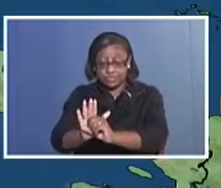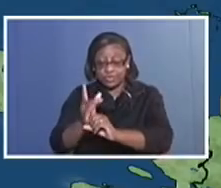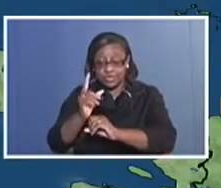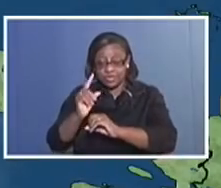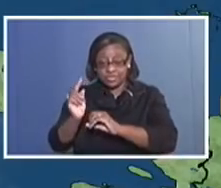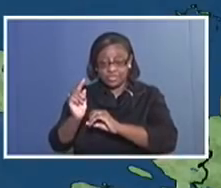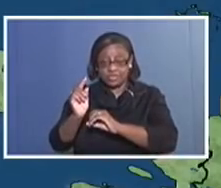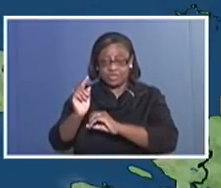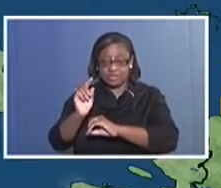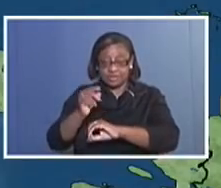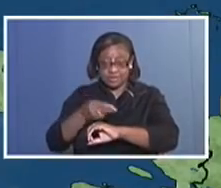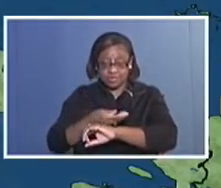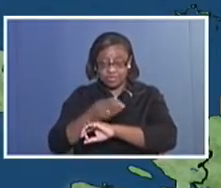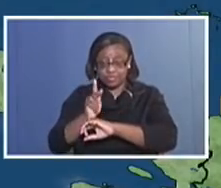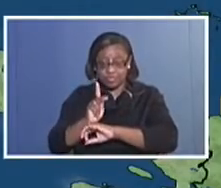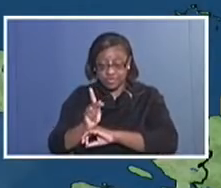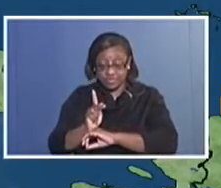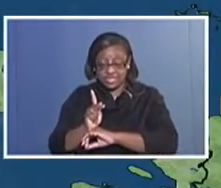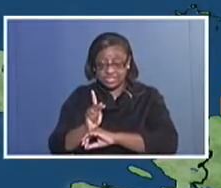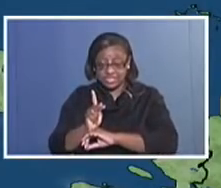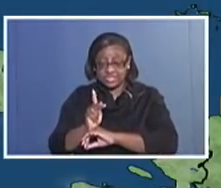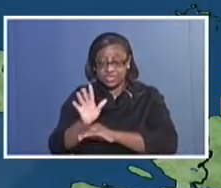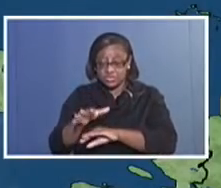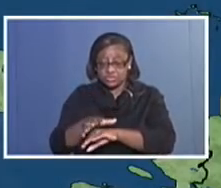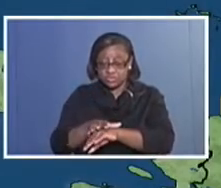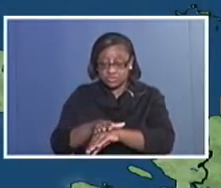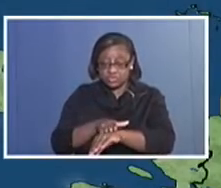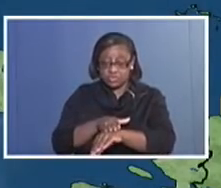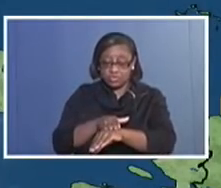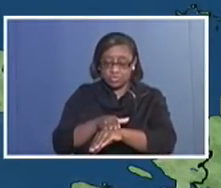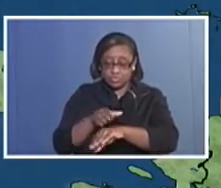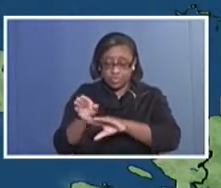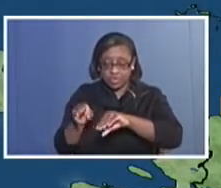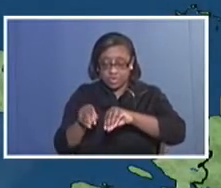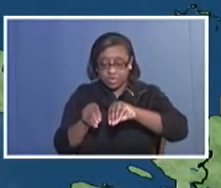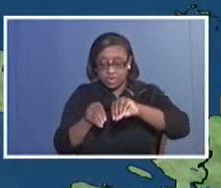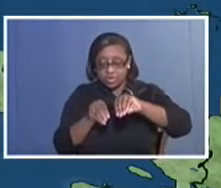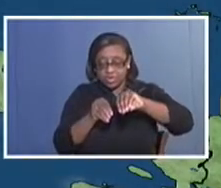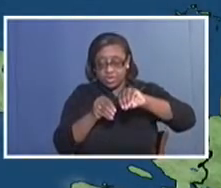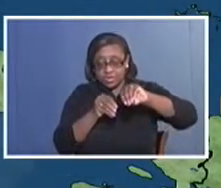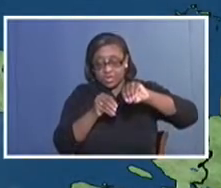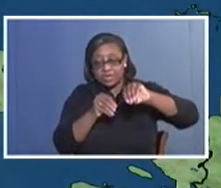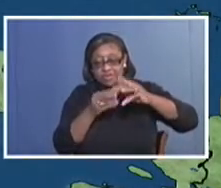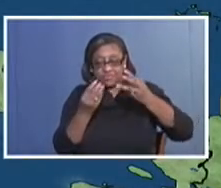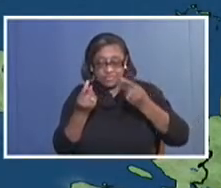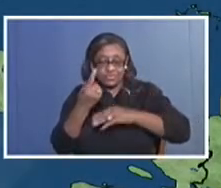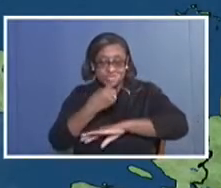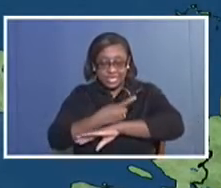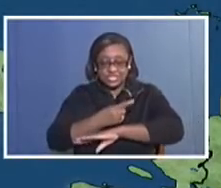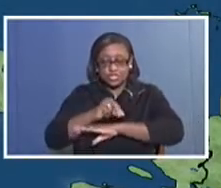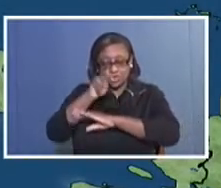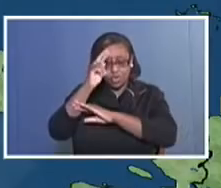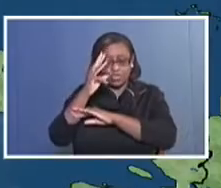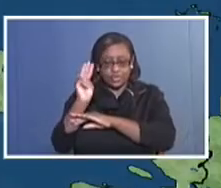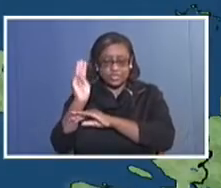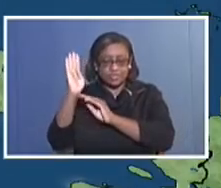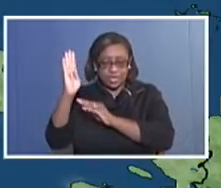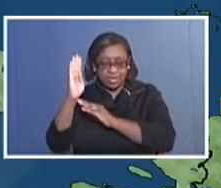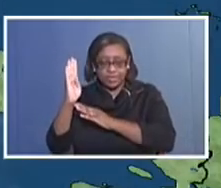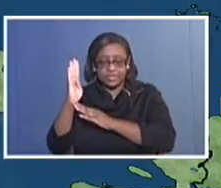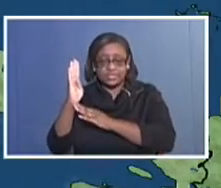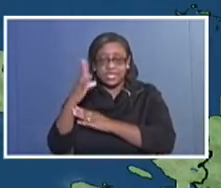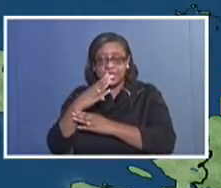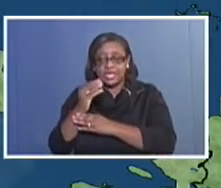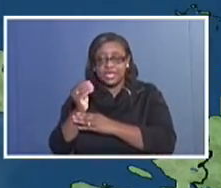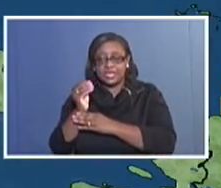and should stall just to the south of us and will back up and oscillate over the next couple of days across the northwest Bahamas, and that will maintain